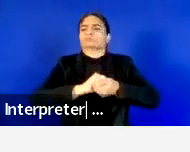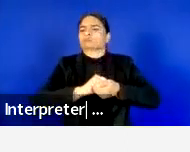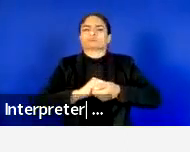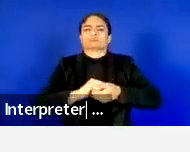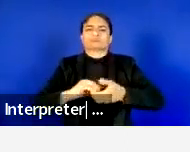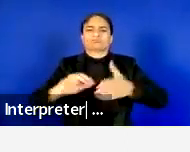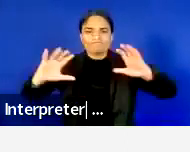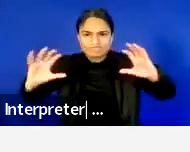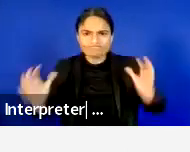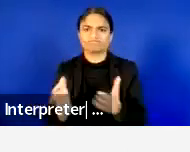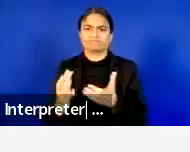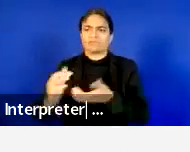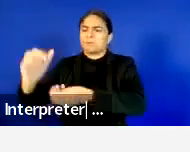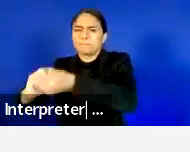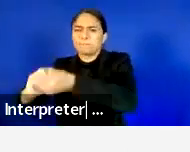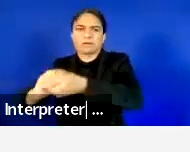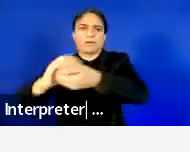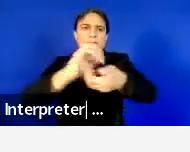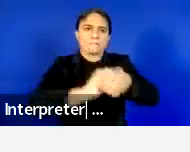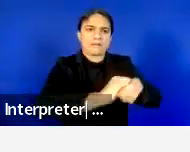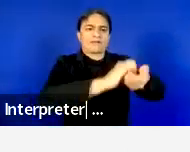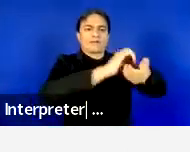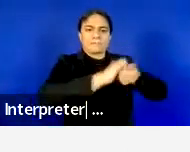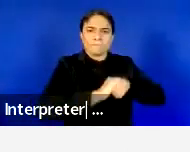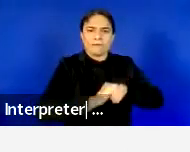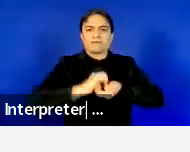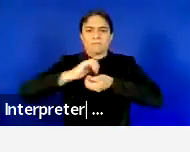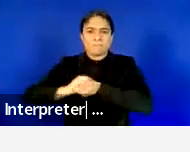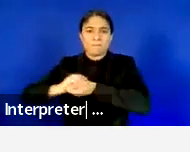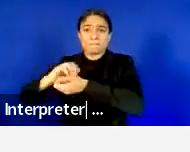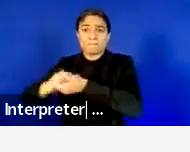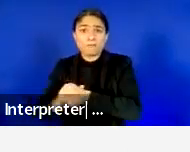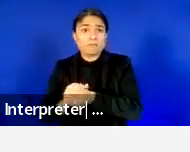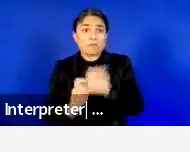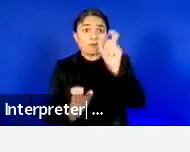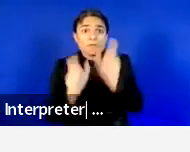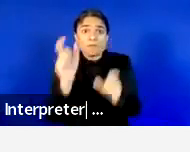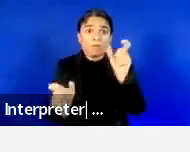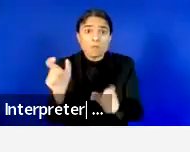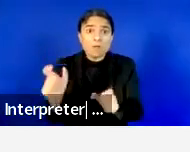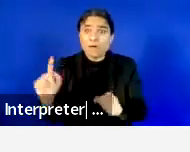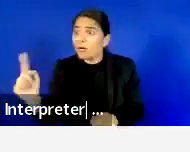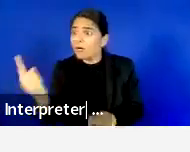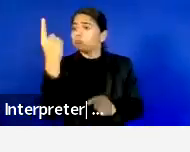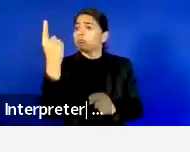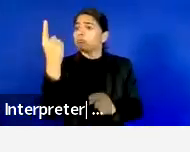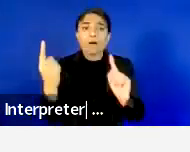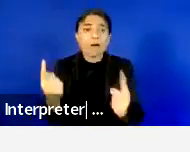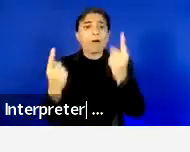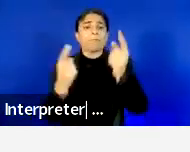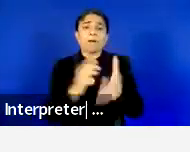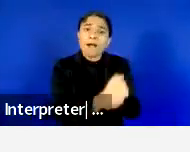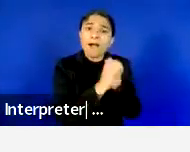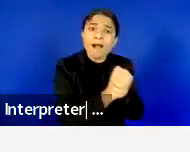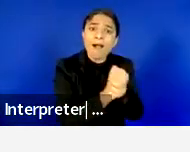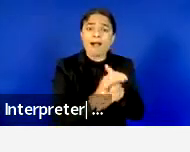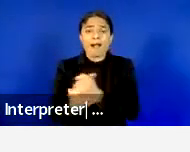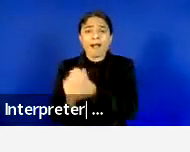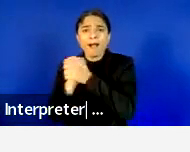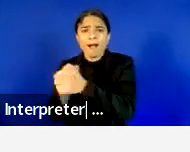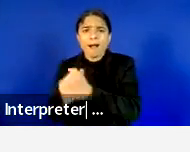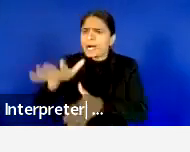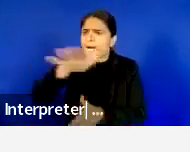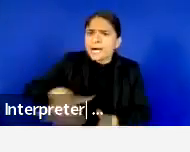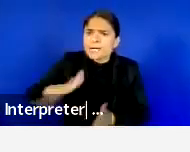the different spaces. So you will see here me, my pictures with other advocates that I met. You know, a lovely dinner with